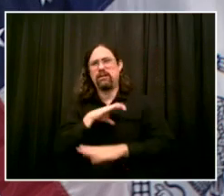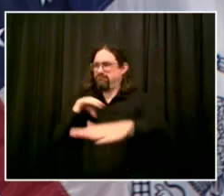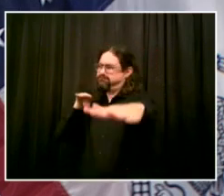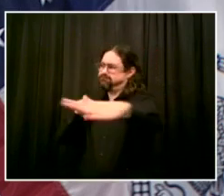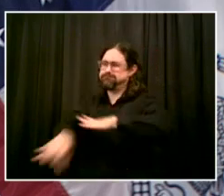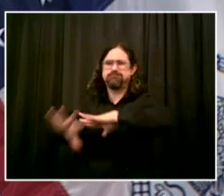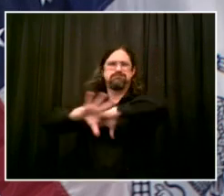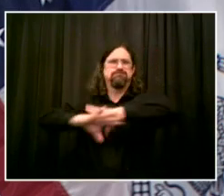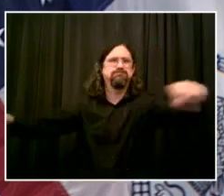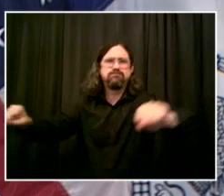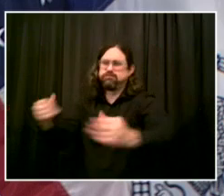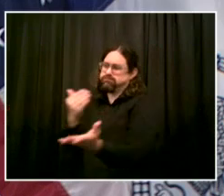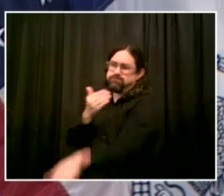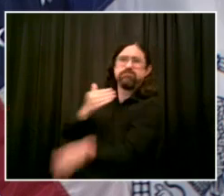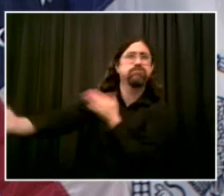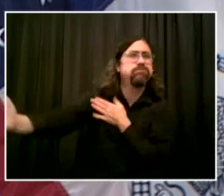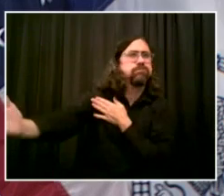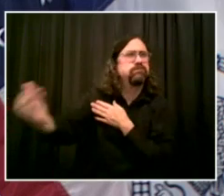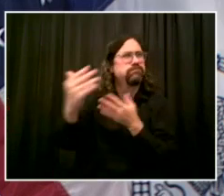or another.